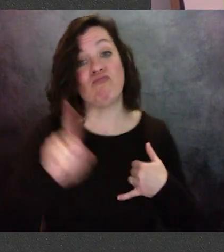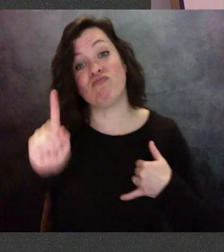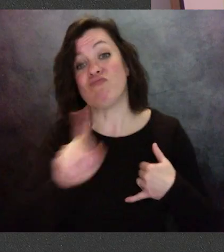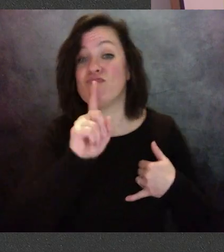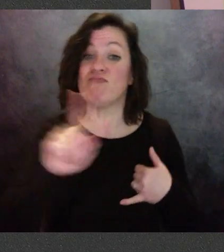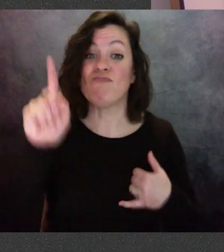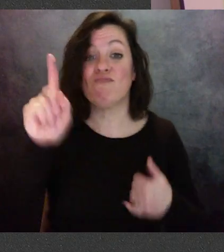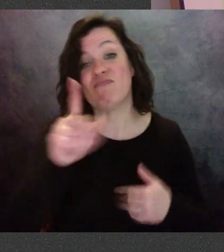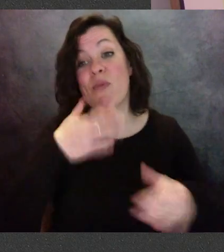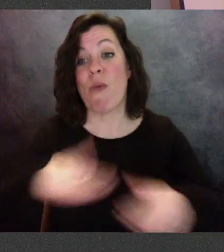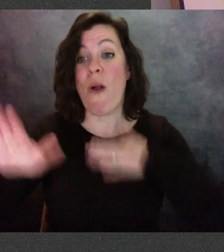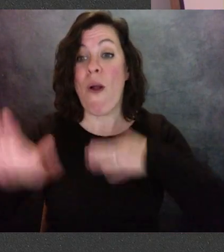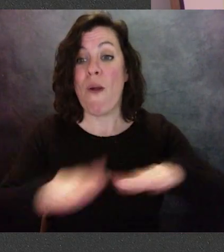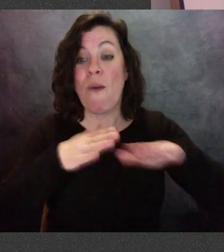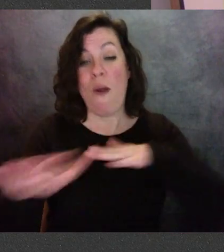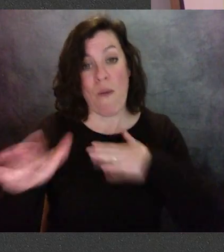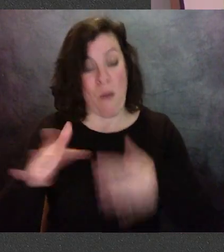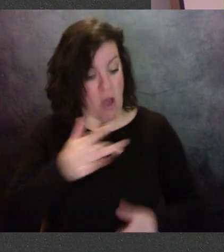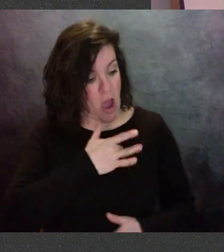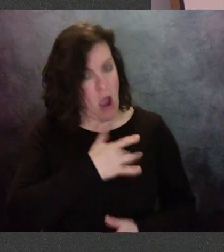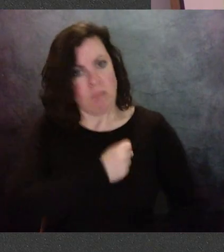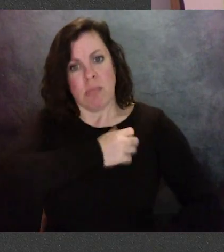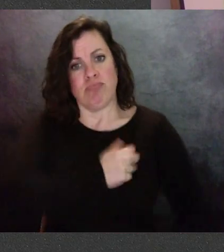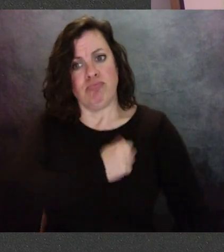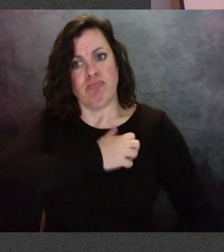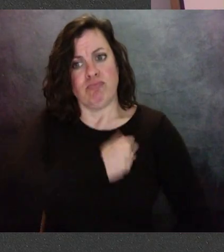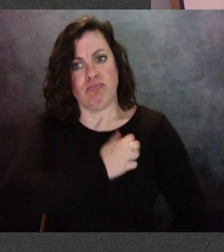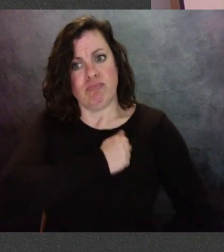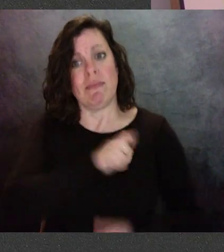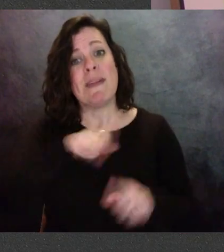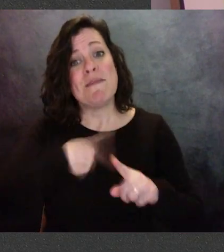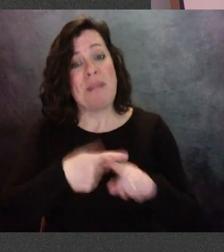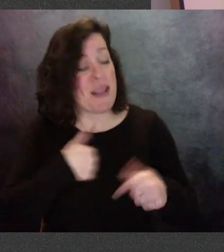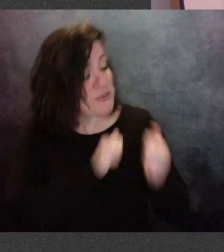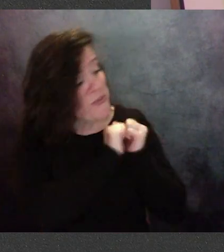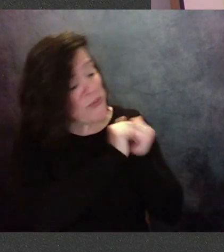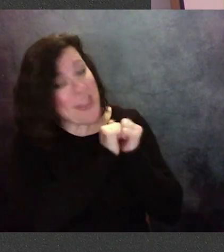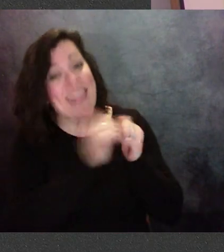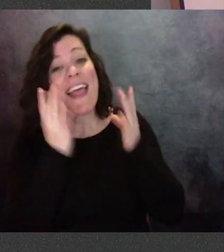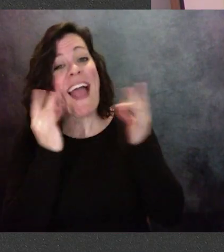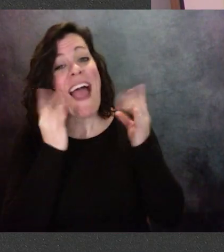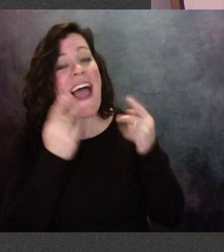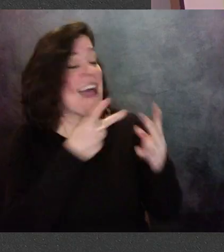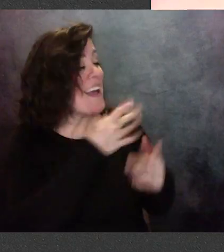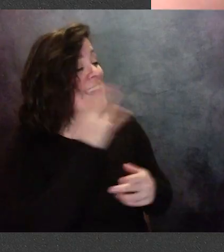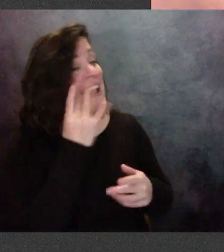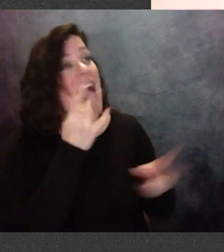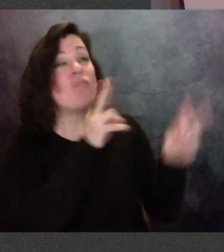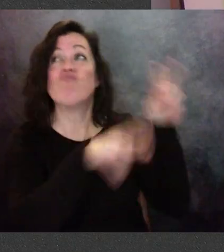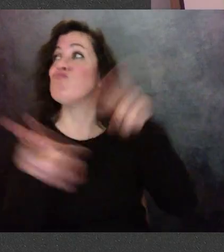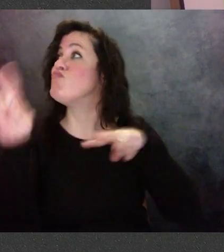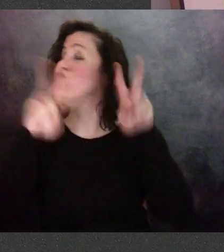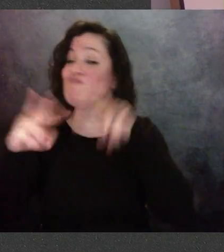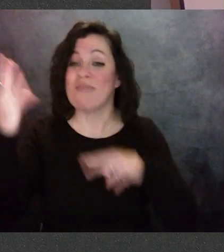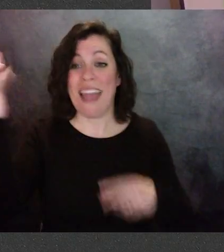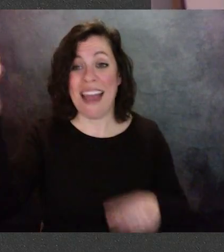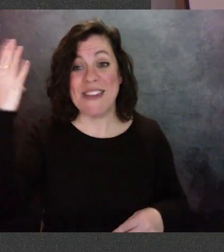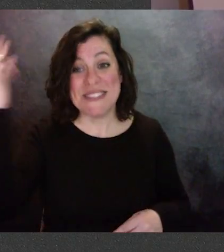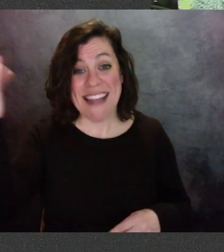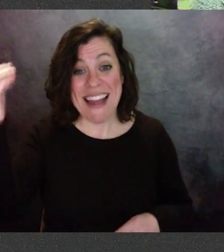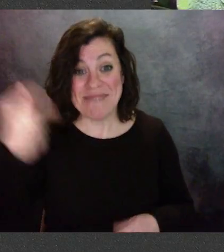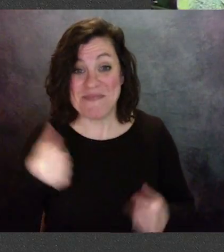day. It keeps my heart healthy, and it lets me spend quality time with my pet. I'm going to put him in there, and I'll meet you